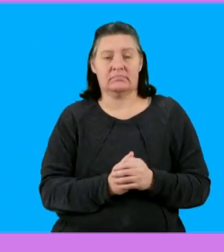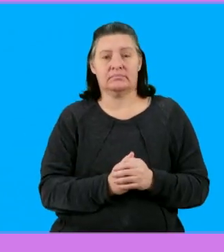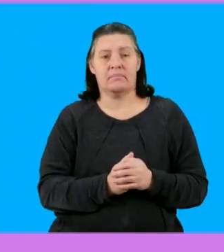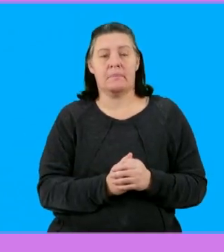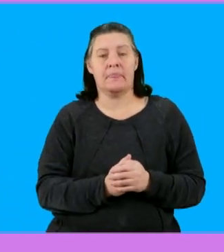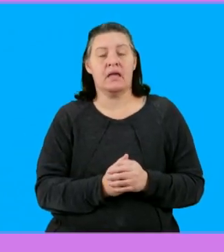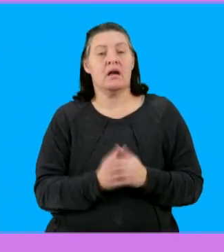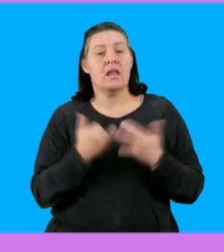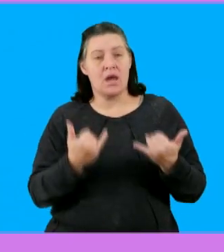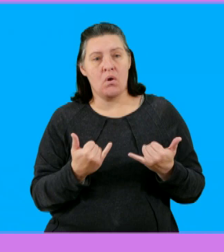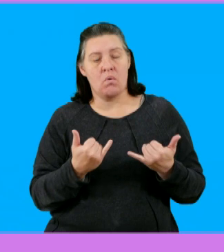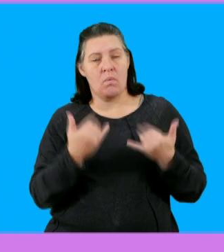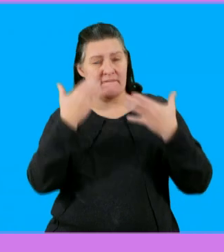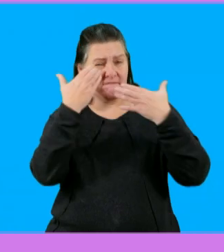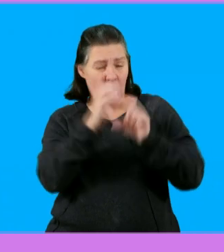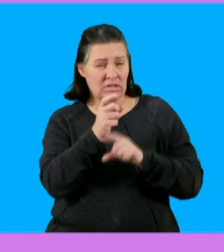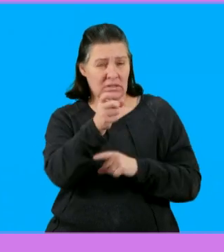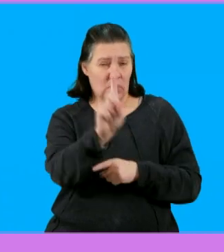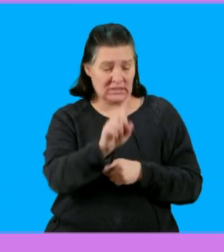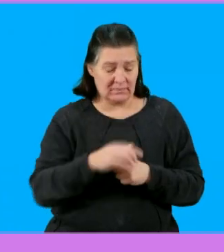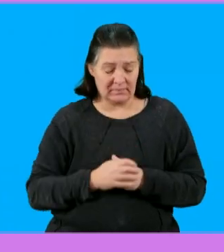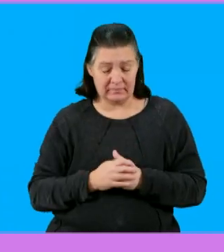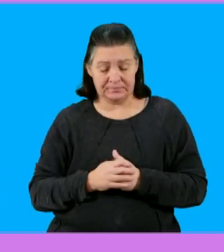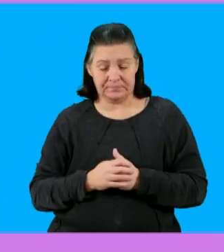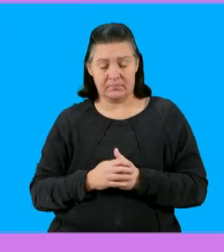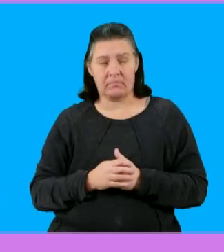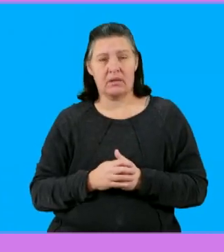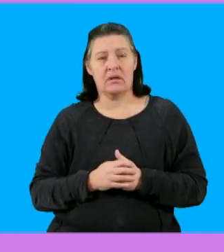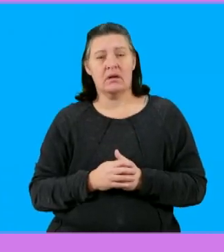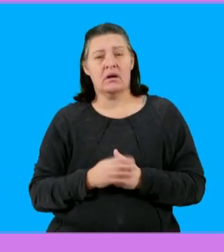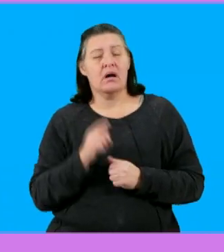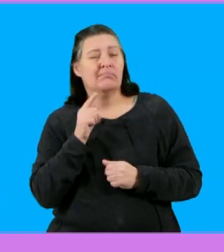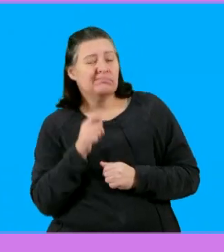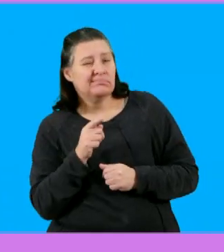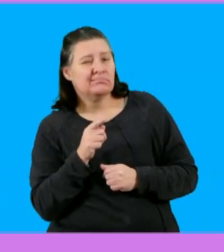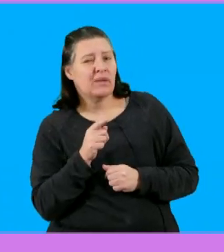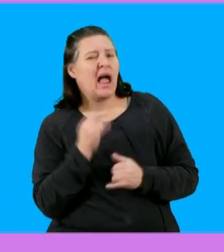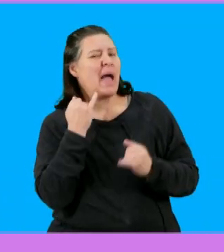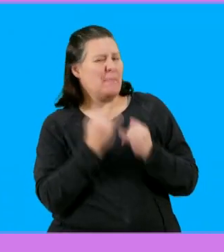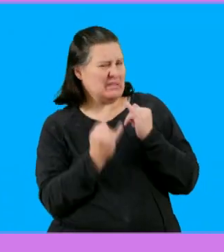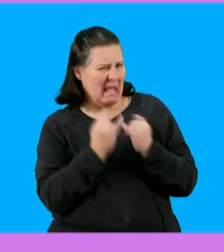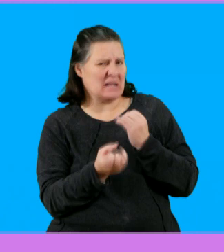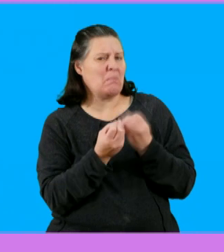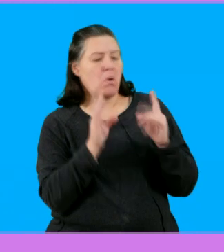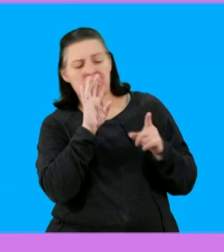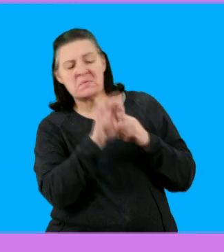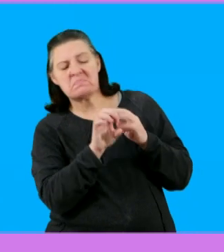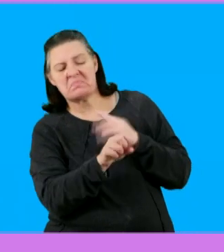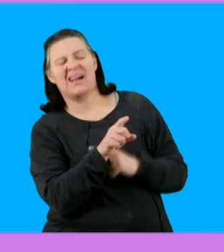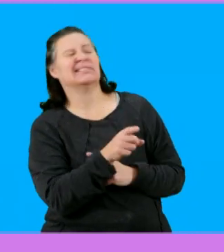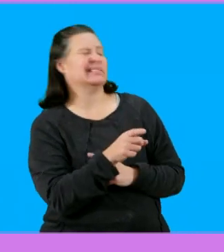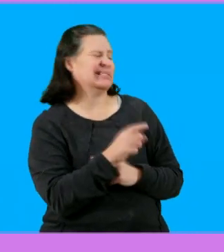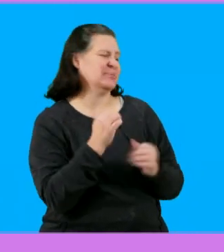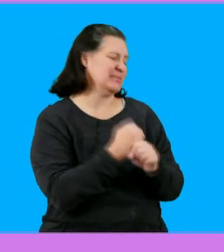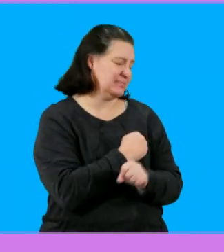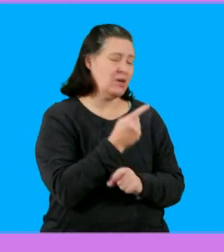Then I would like you to please pay special attention to the following. Okay, these are common errors that we observe, and